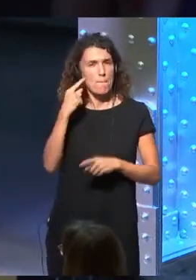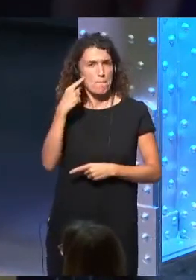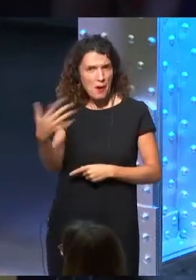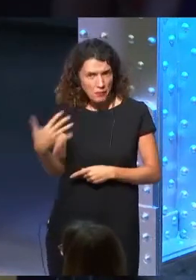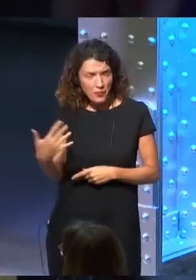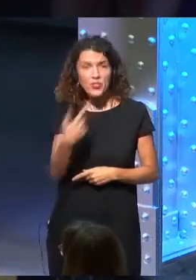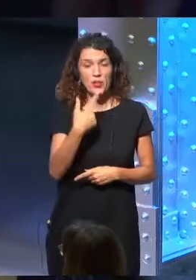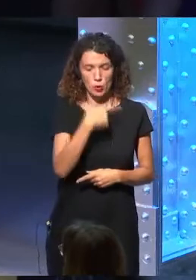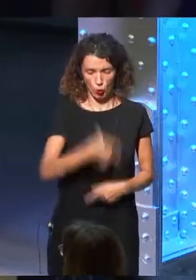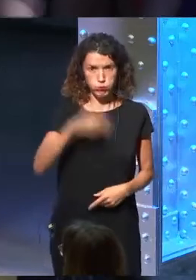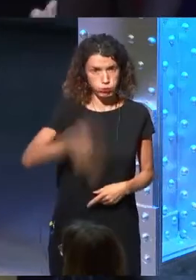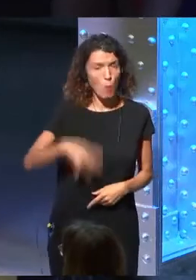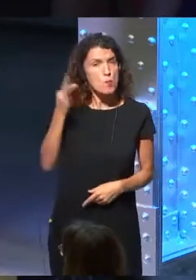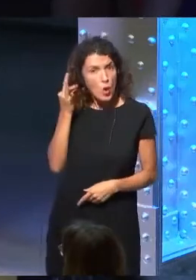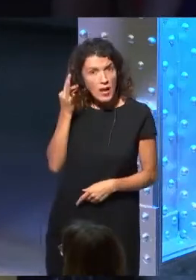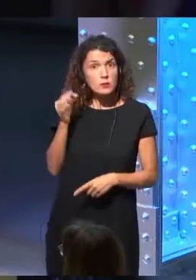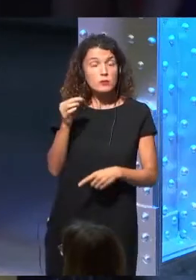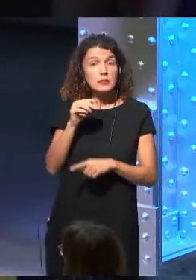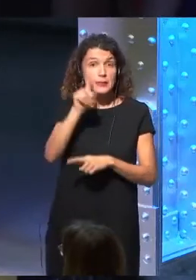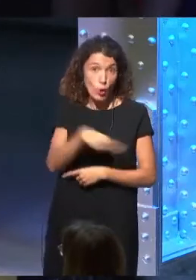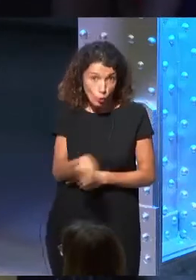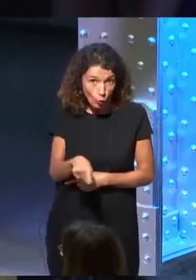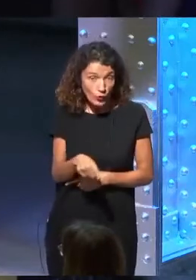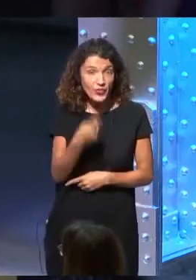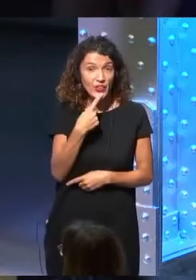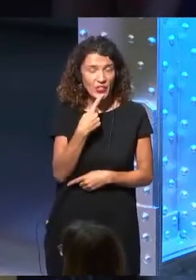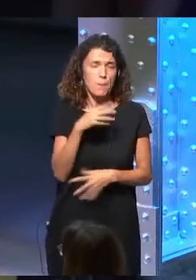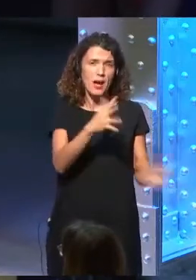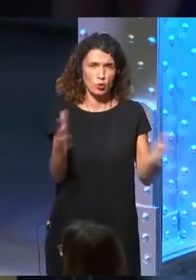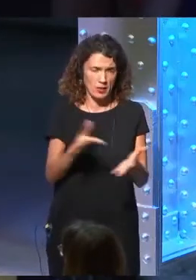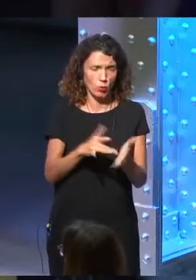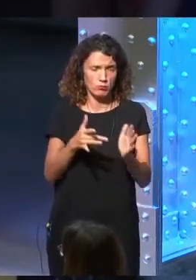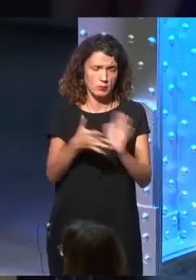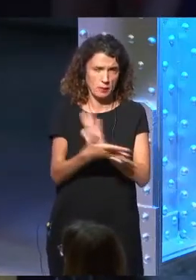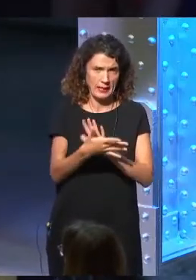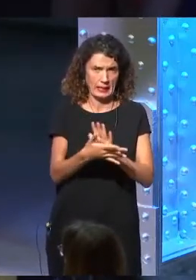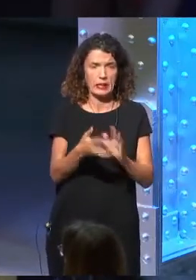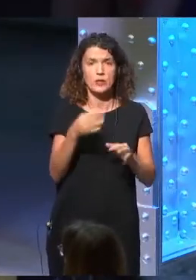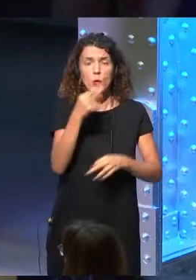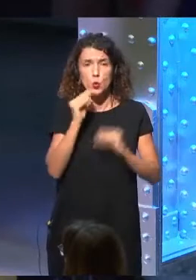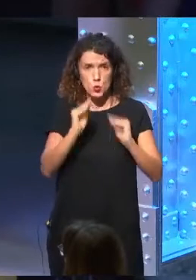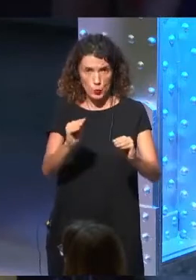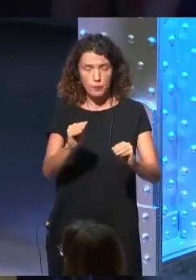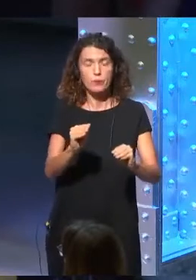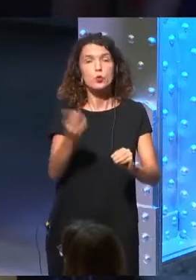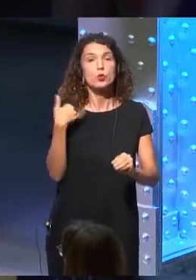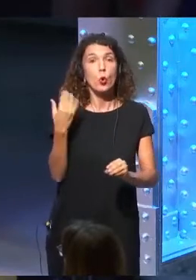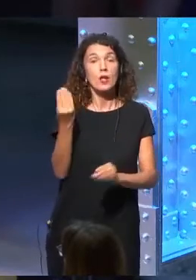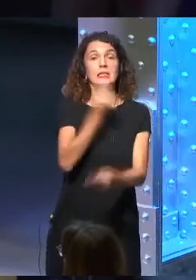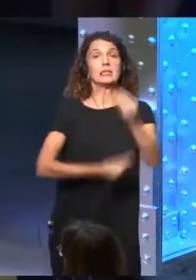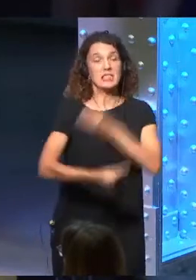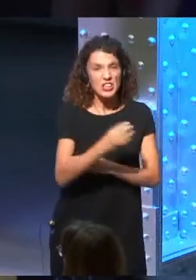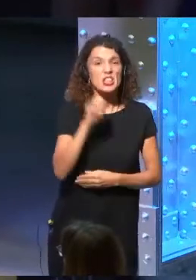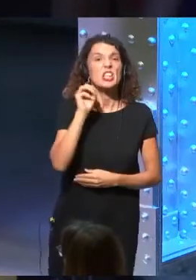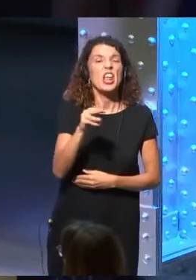woman?" And it goes like this, or this is part of it. "I have borne 13 children, and seen 'em